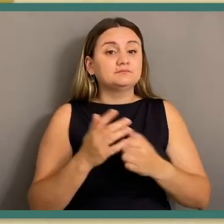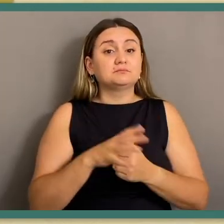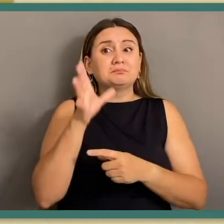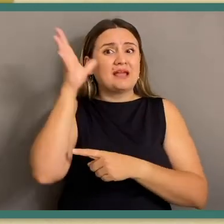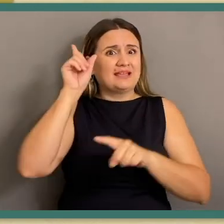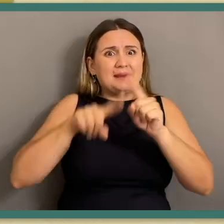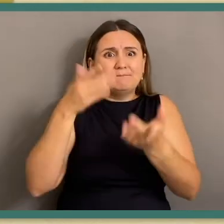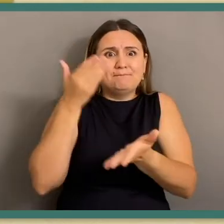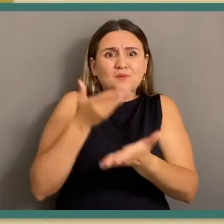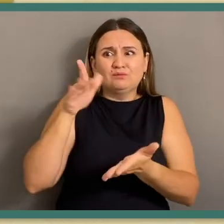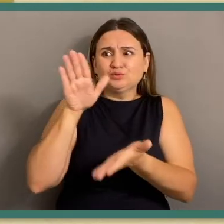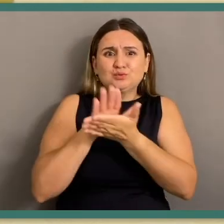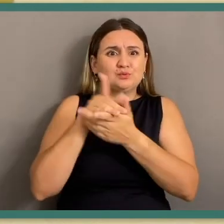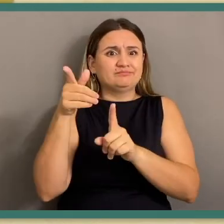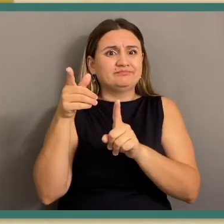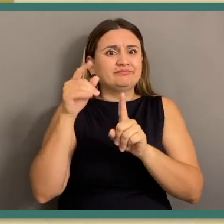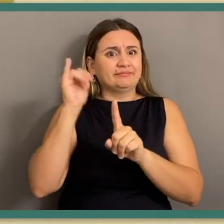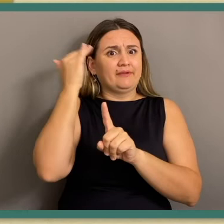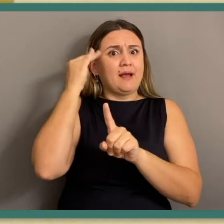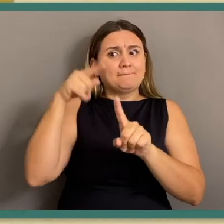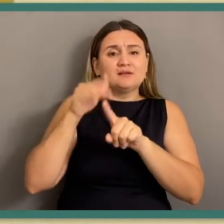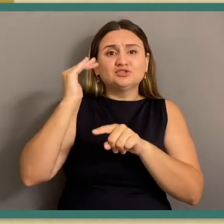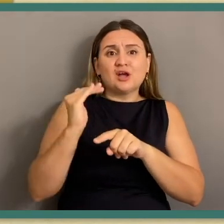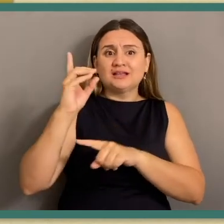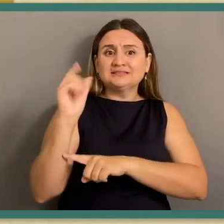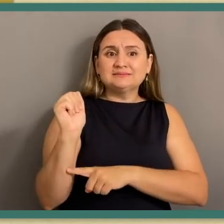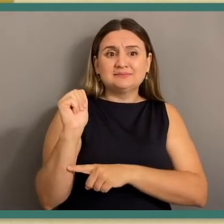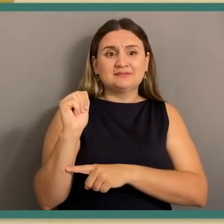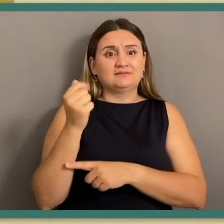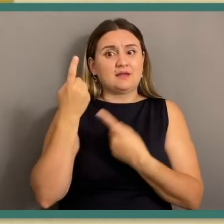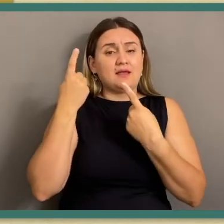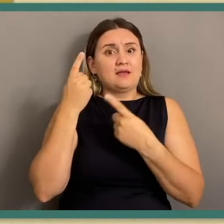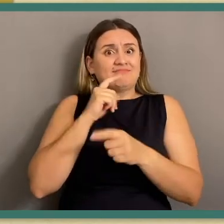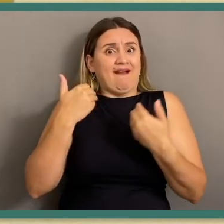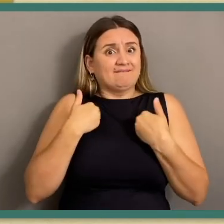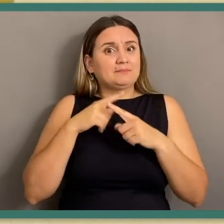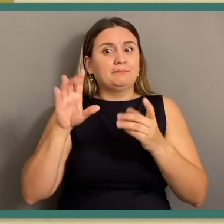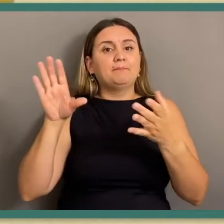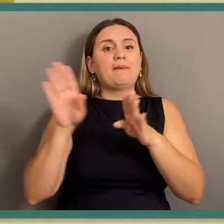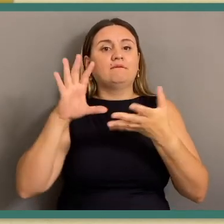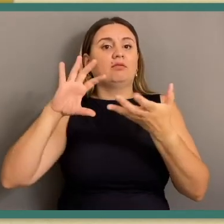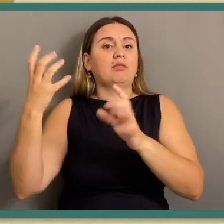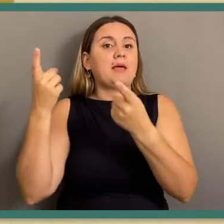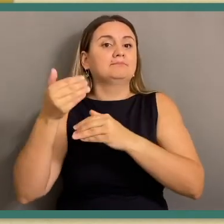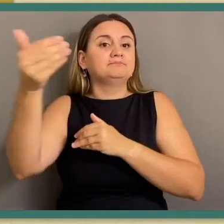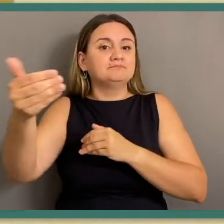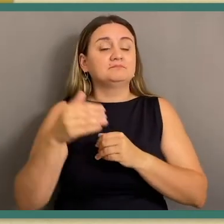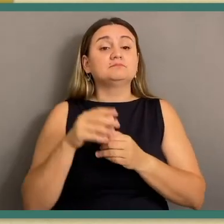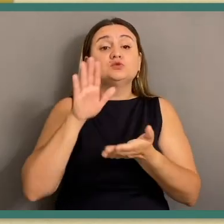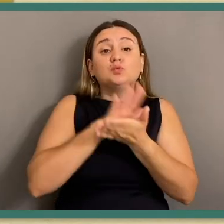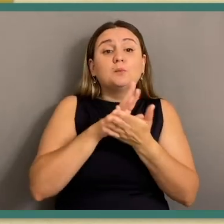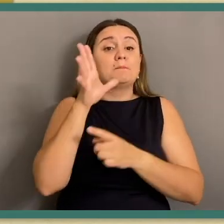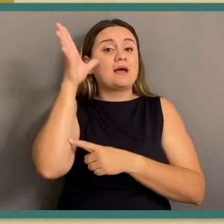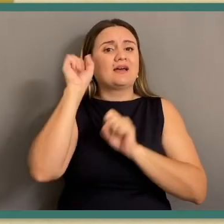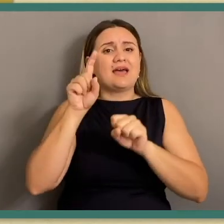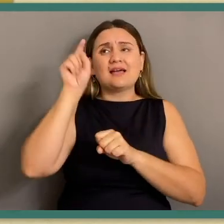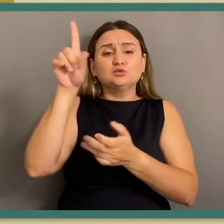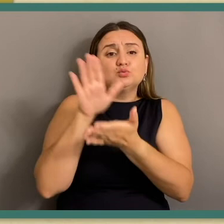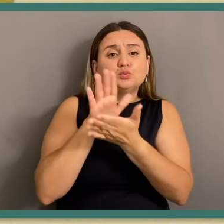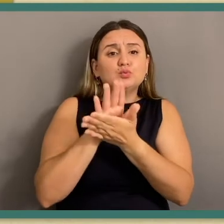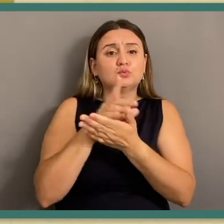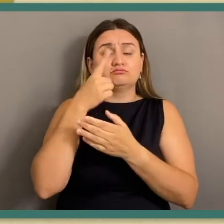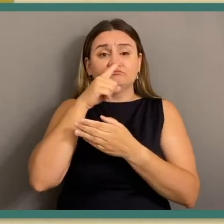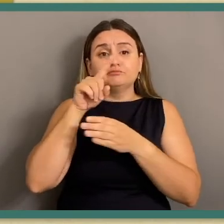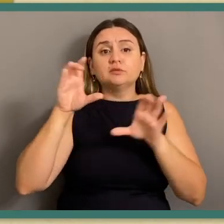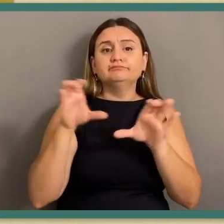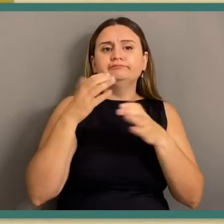and the parent is unable to prove the school had knowledge of the child's disability before the bad behavior occurred, the student or parent can ask the